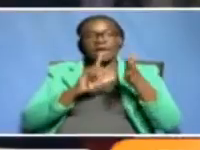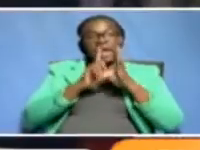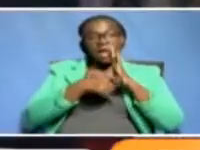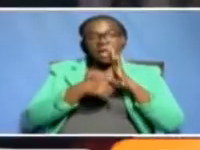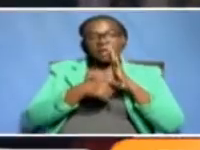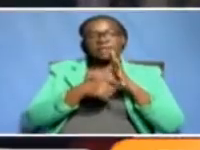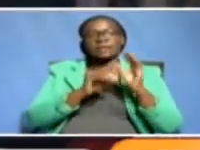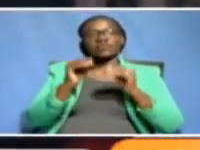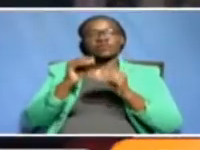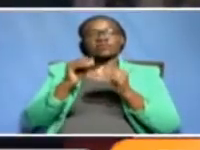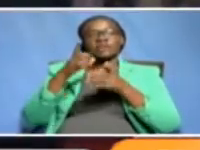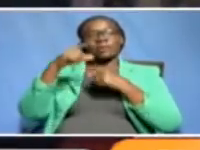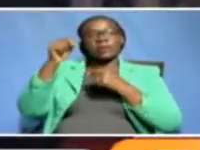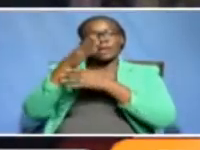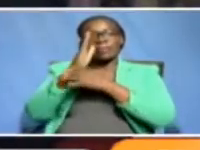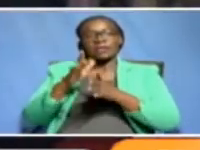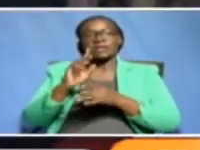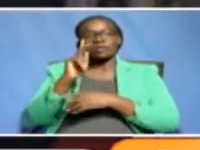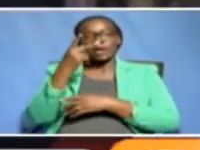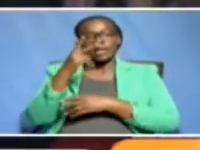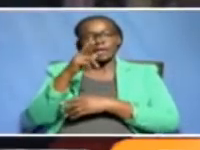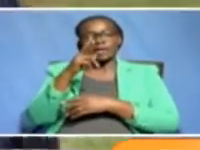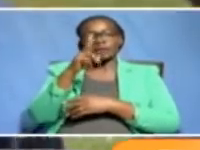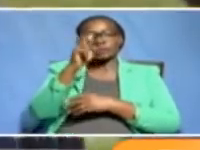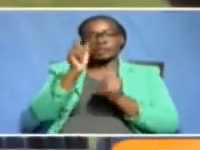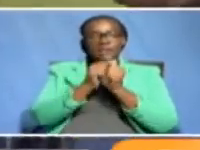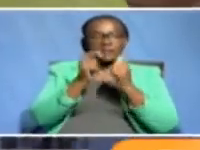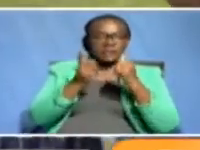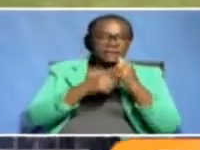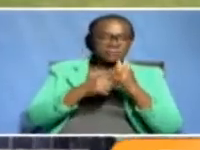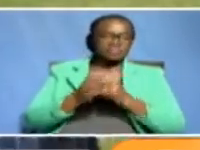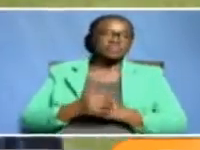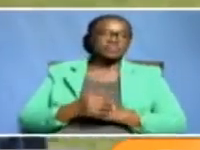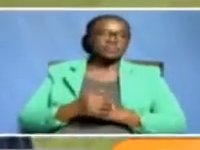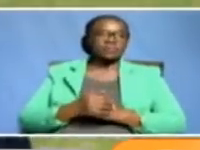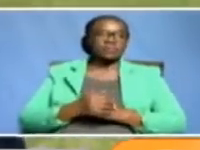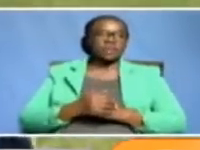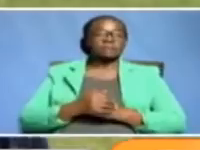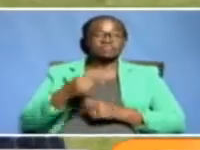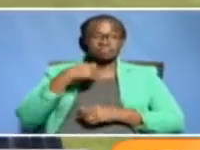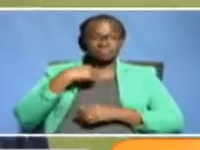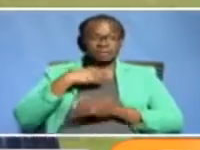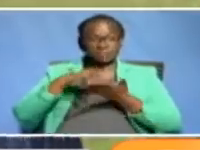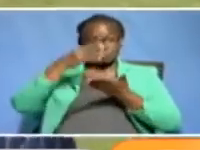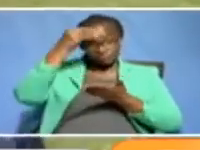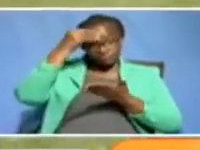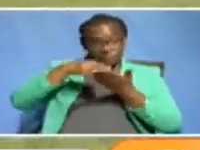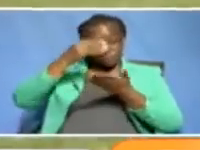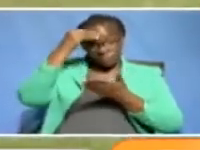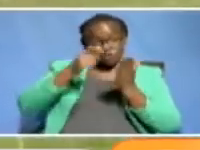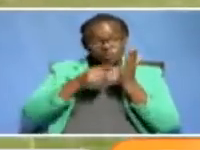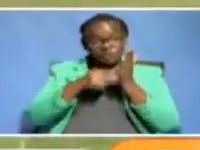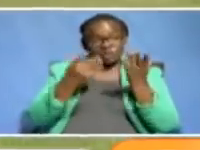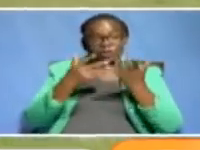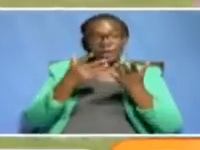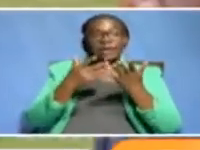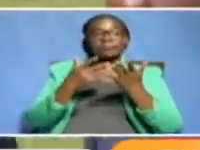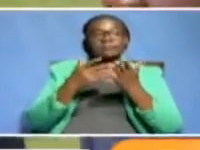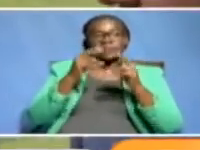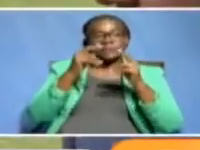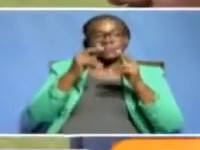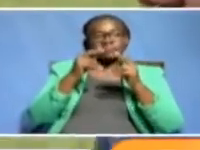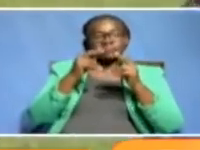Japan's ambassador to Kenya in May 2016. Nilijifunza Kiswahili, yani chuo kikuu cha Dar es Salaam,